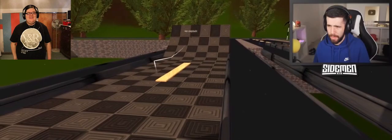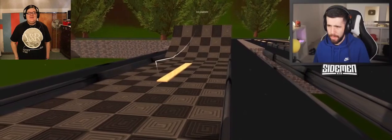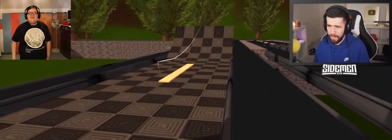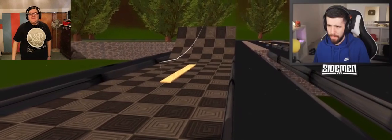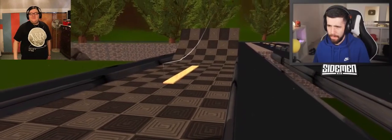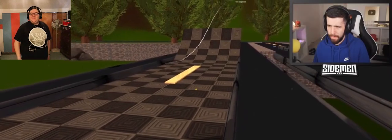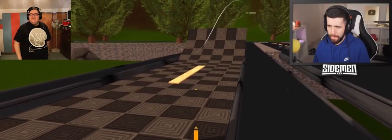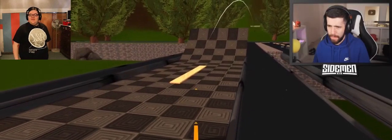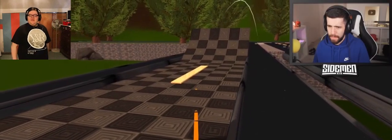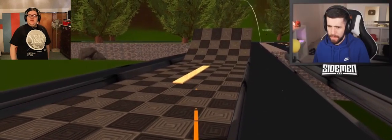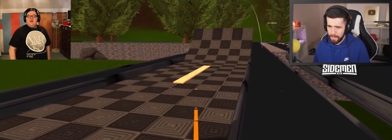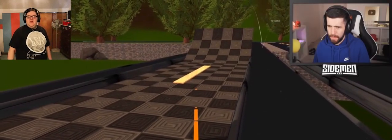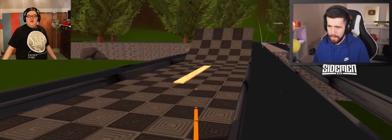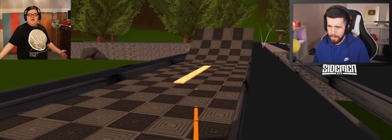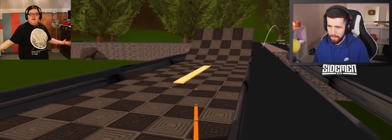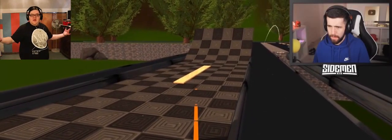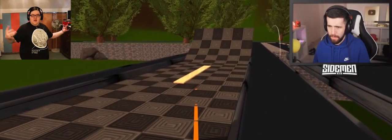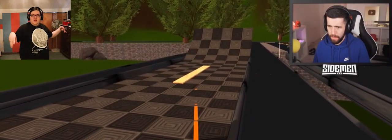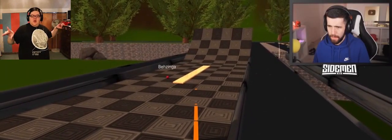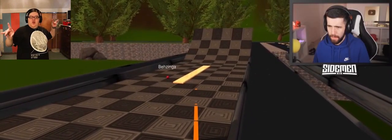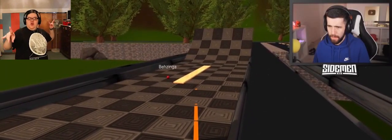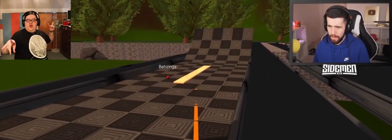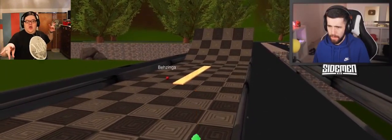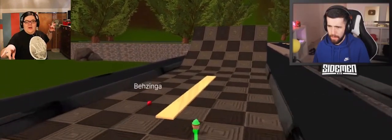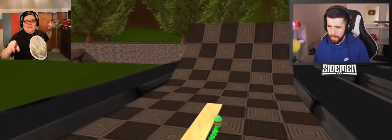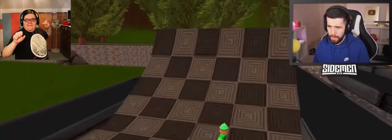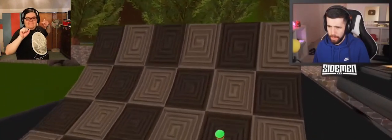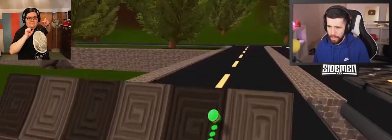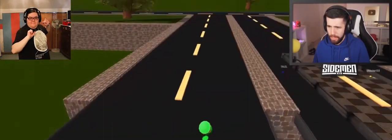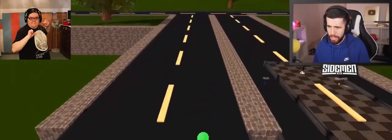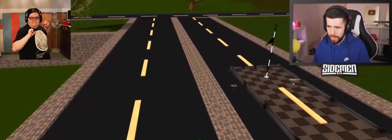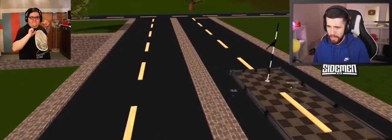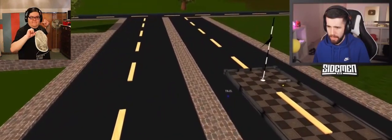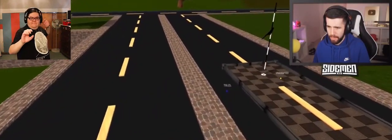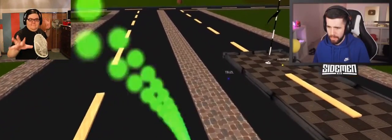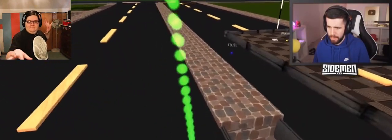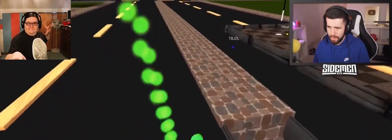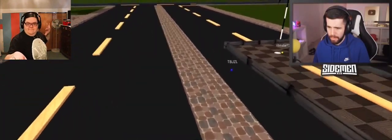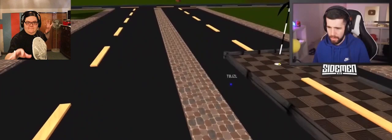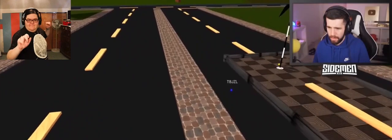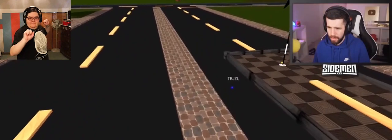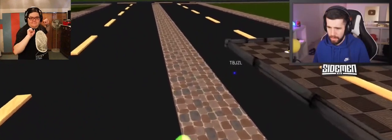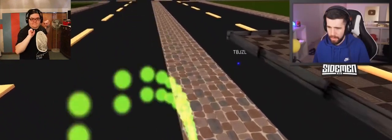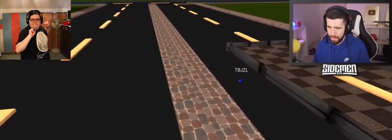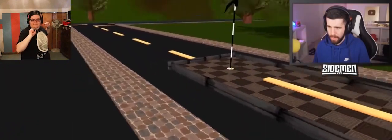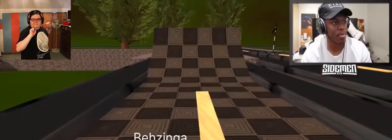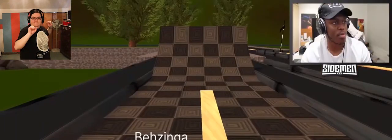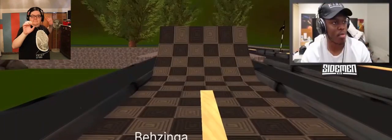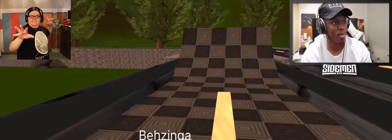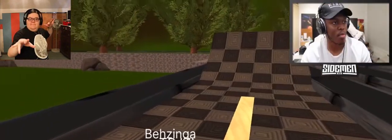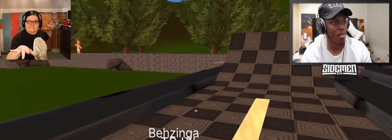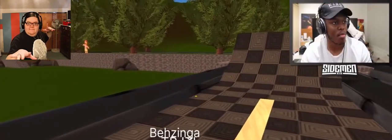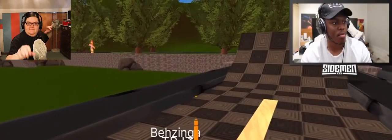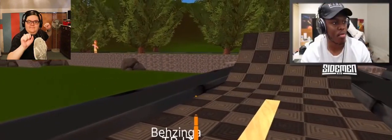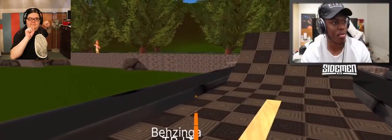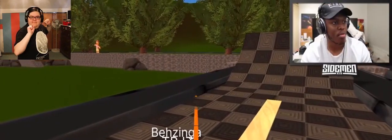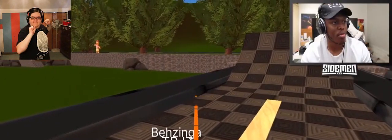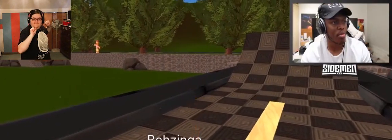Simon! Wait, go on, Vic. Transfer market. Please don't tell me this is about. Shit, man. Buy me now. 113k coins.